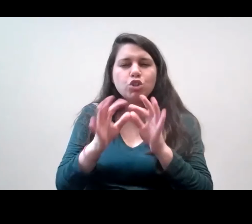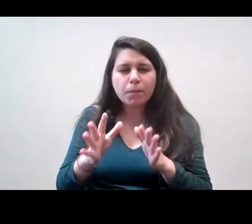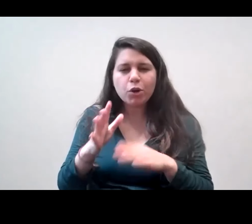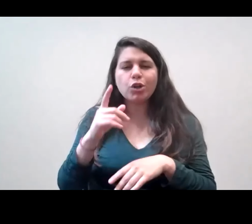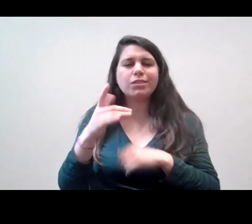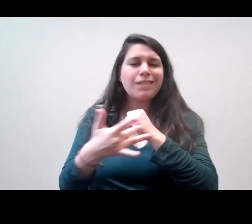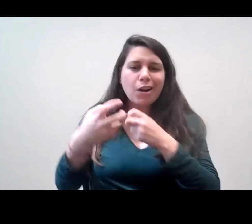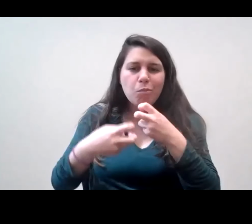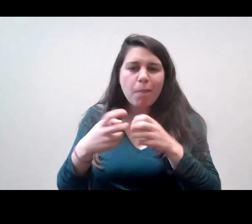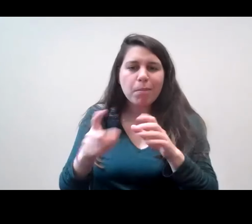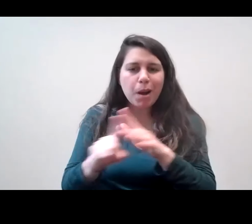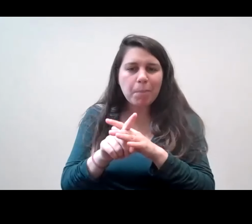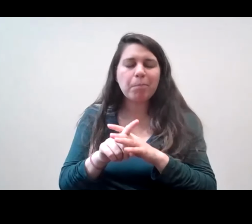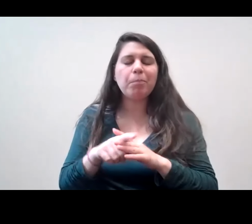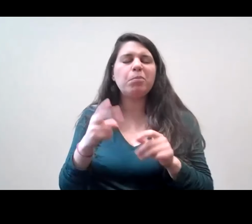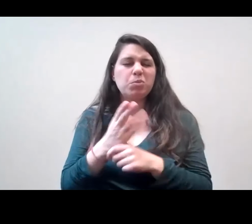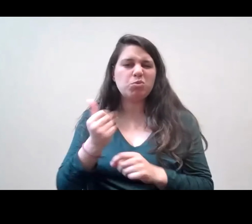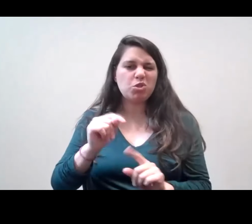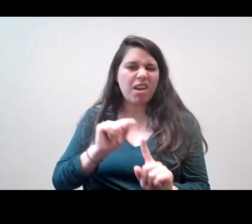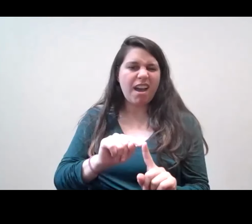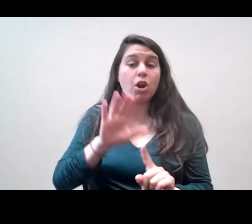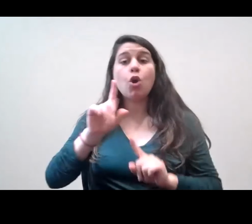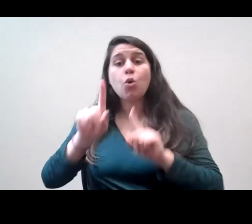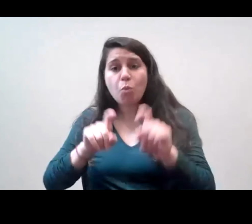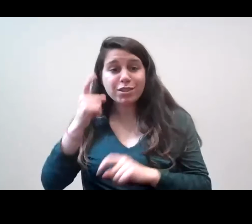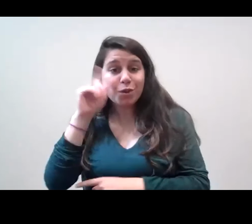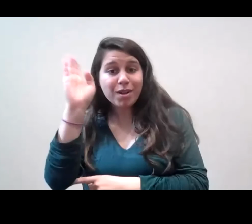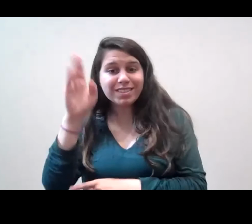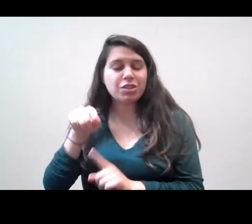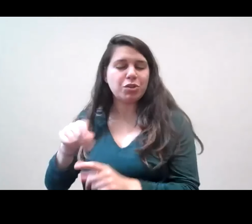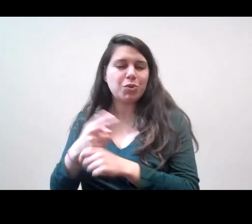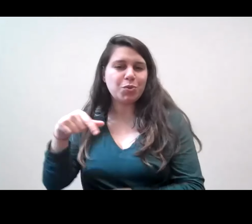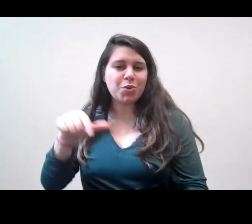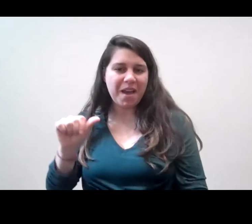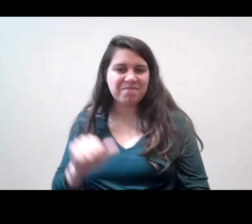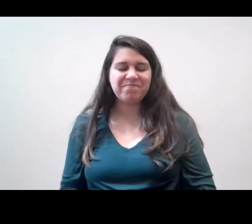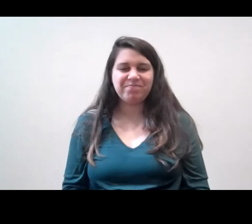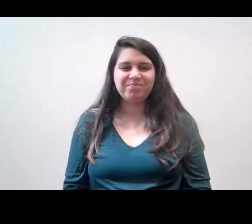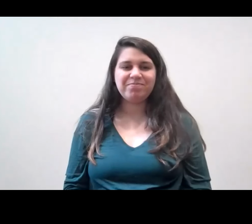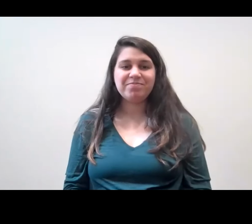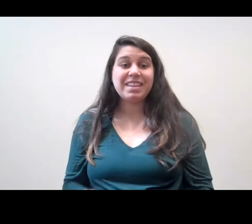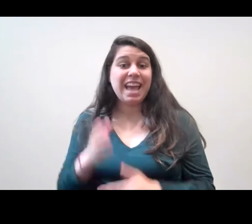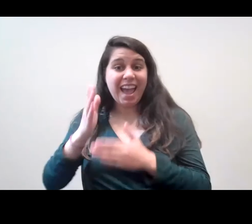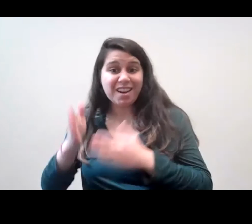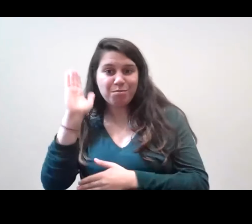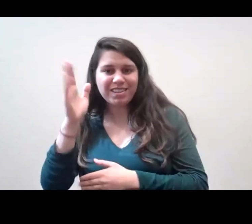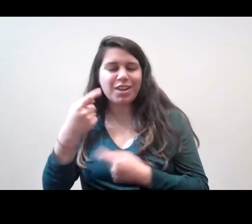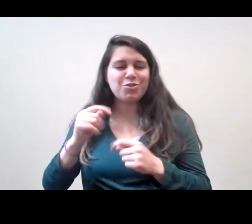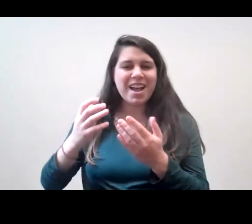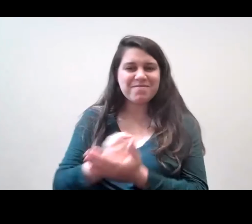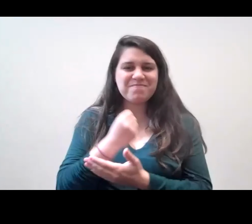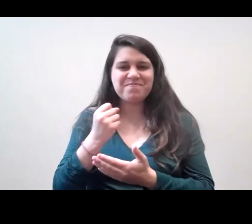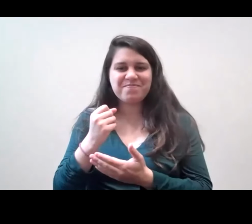technical issues. So again, please put your questions at any time into the Q&A box, and we'll try to get to as many of them as we possibly